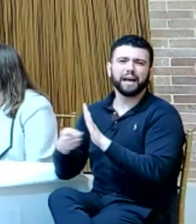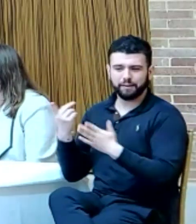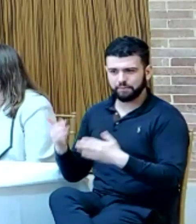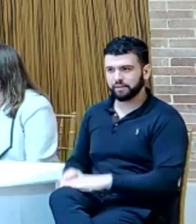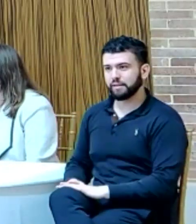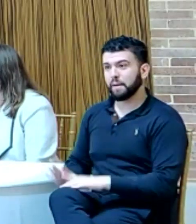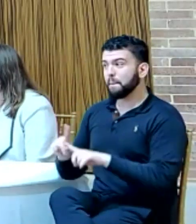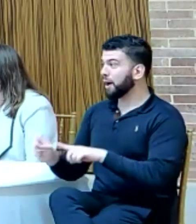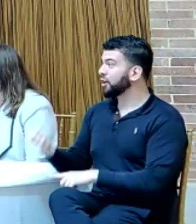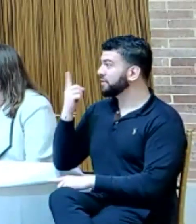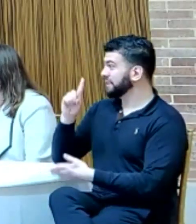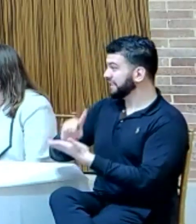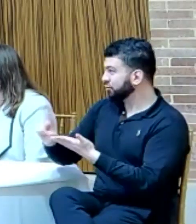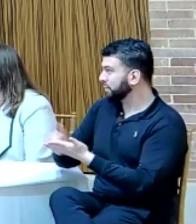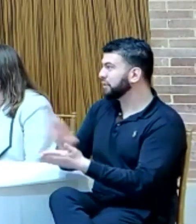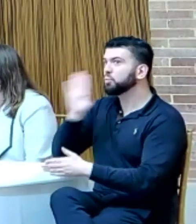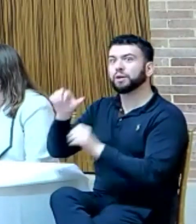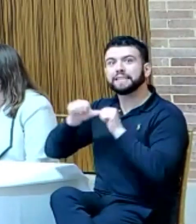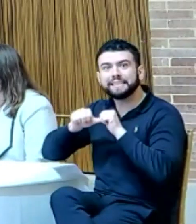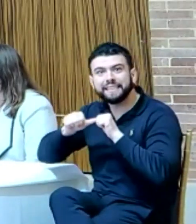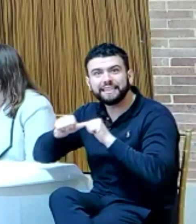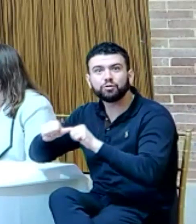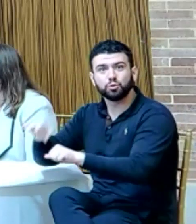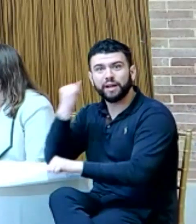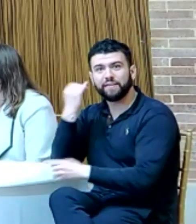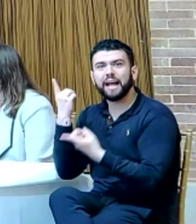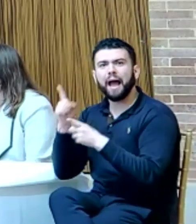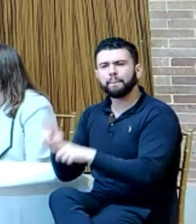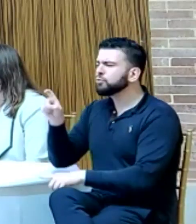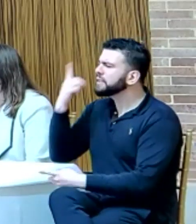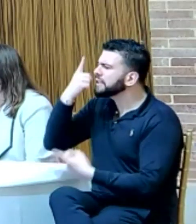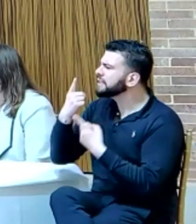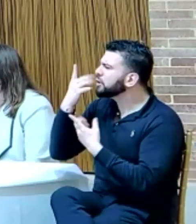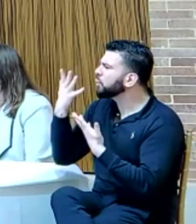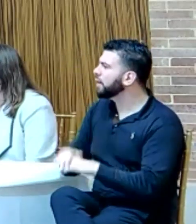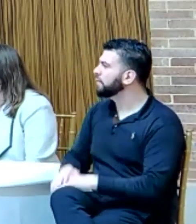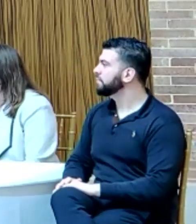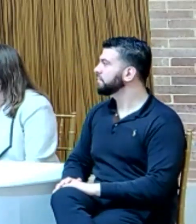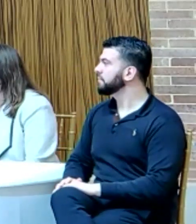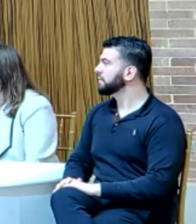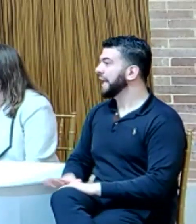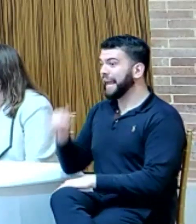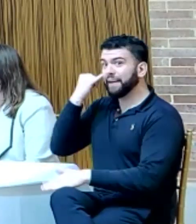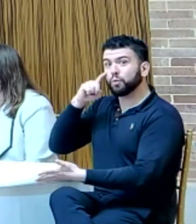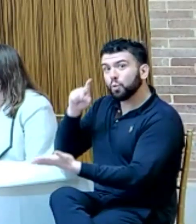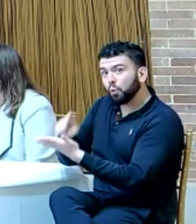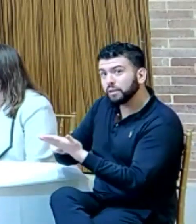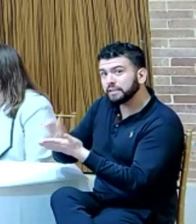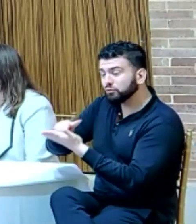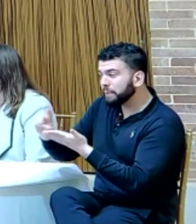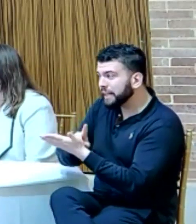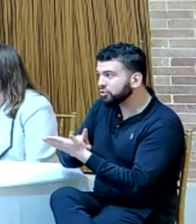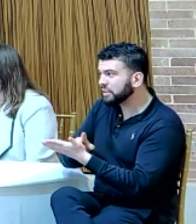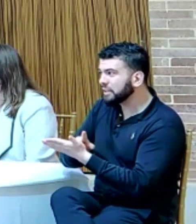will nonetheless manifest if that happens please consider how to correct the harm and of course correct the